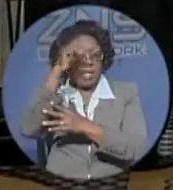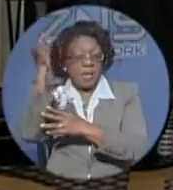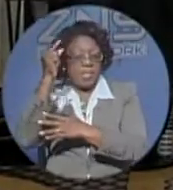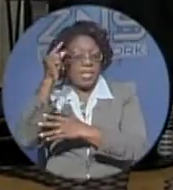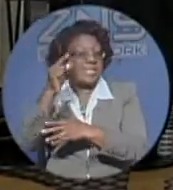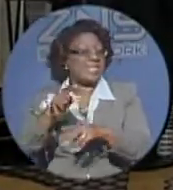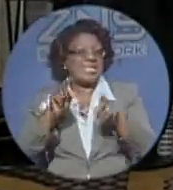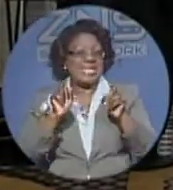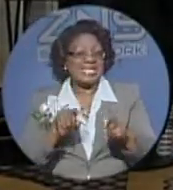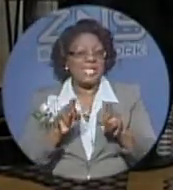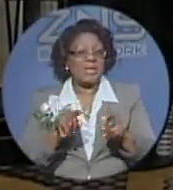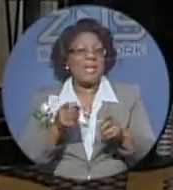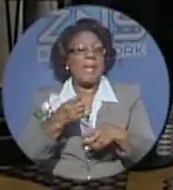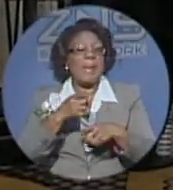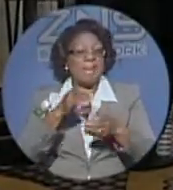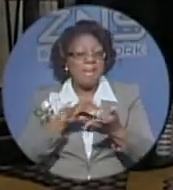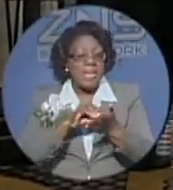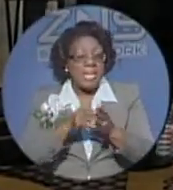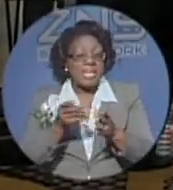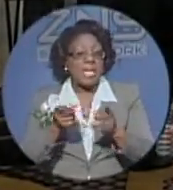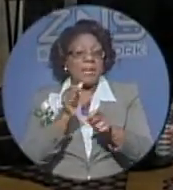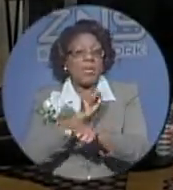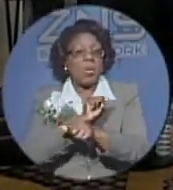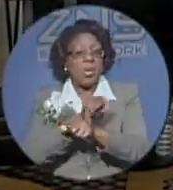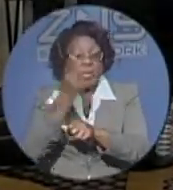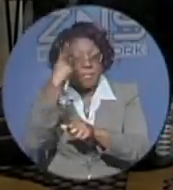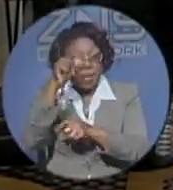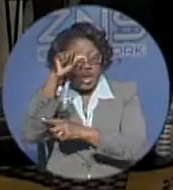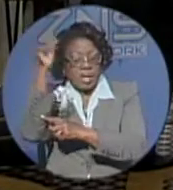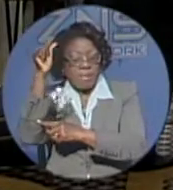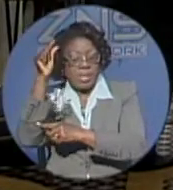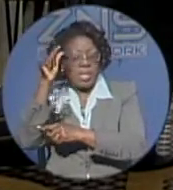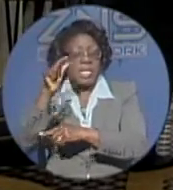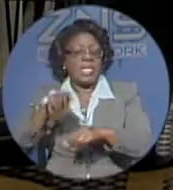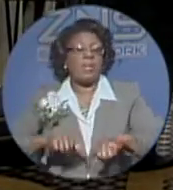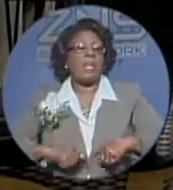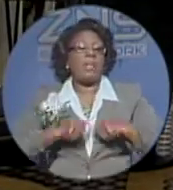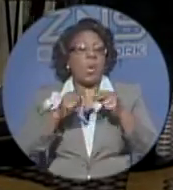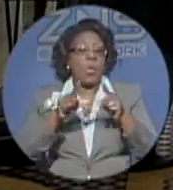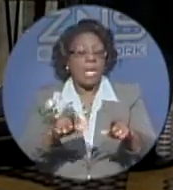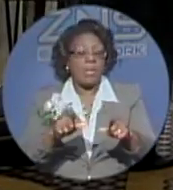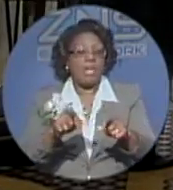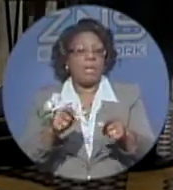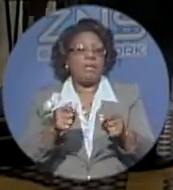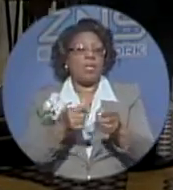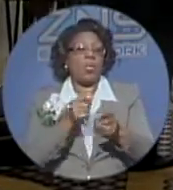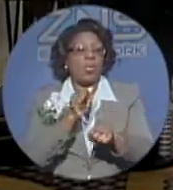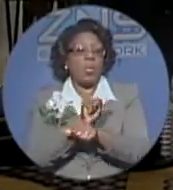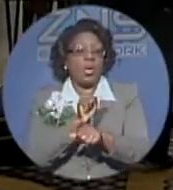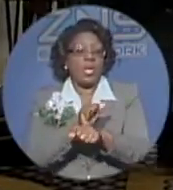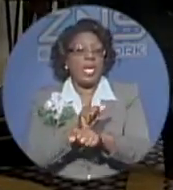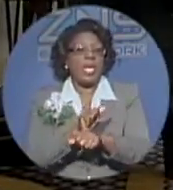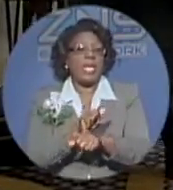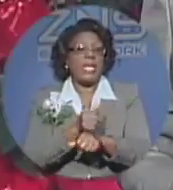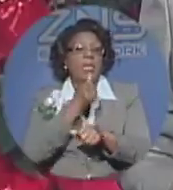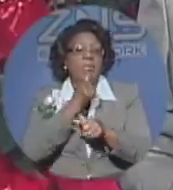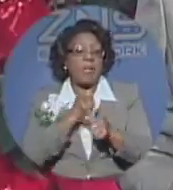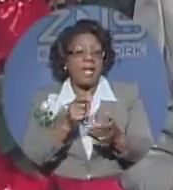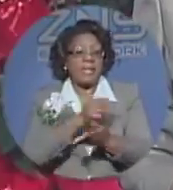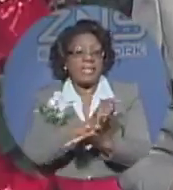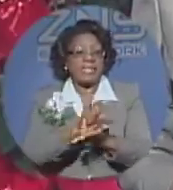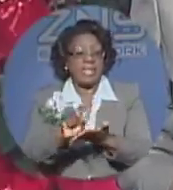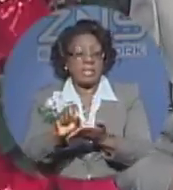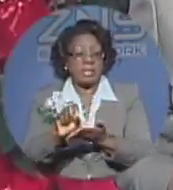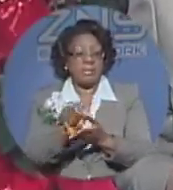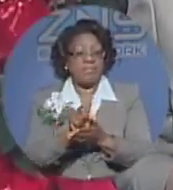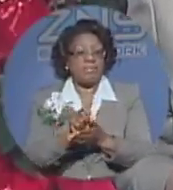necessarily mean they have to work for the government. They'll also be available for private sector employment. Clint Watson, ZNS News.